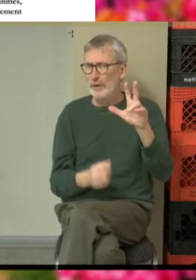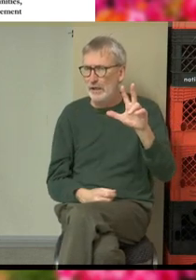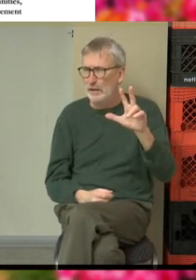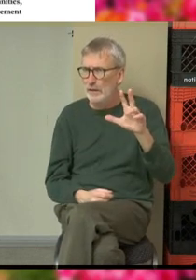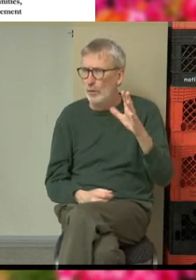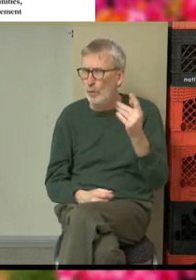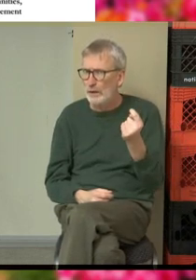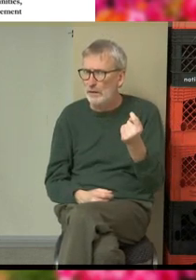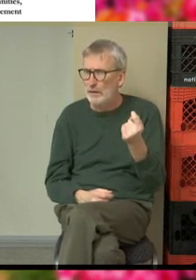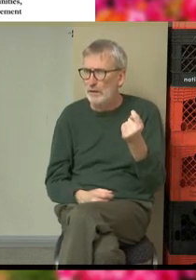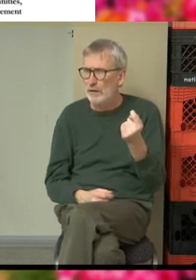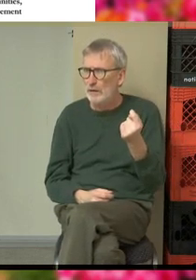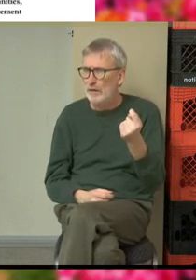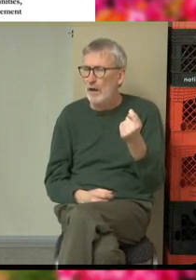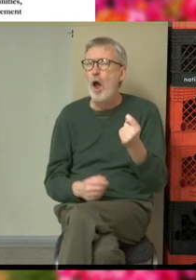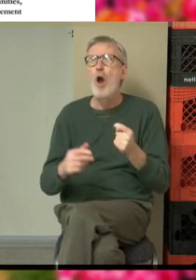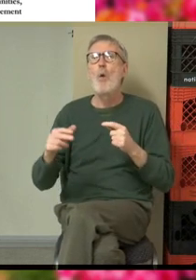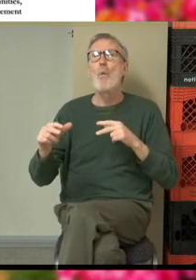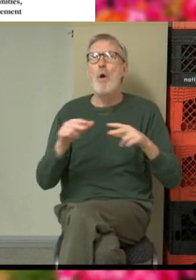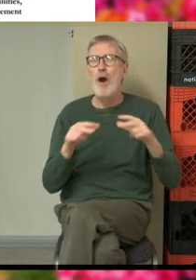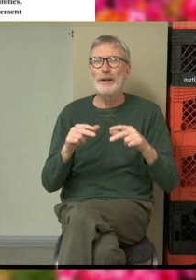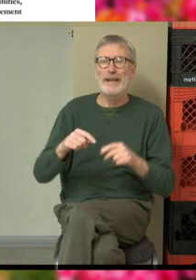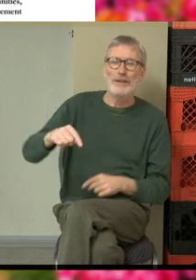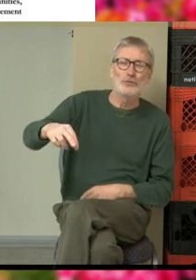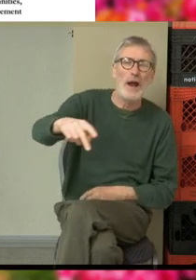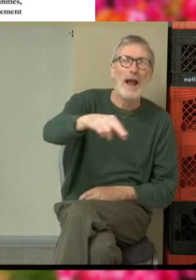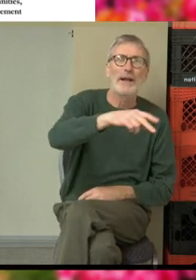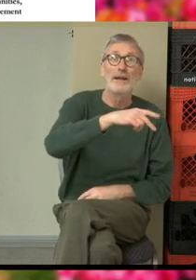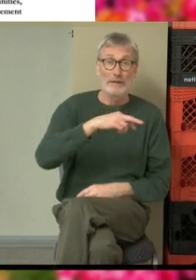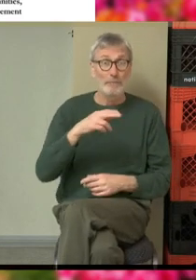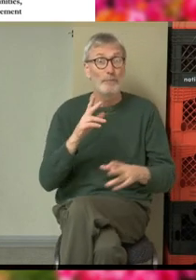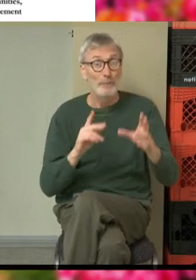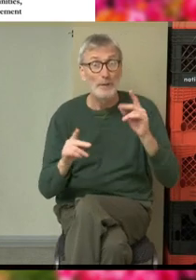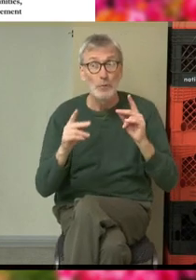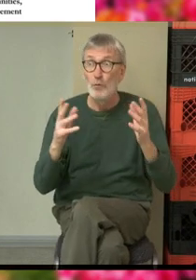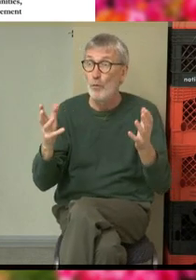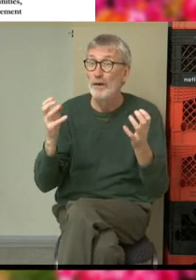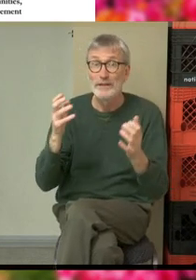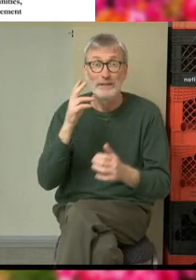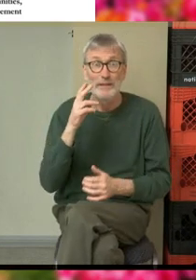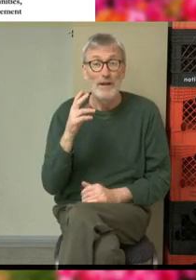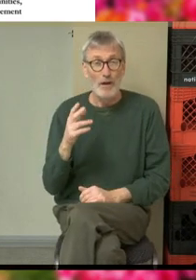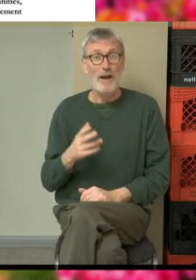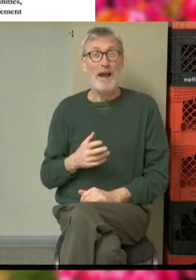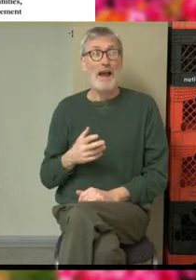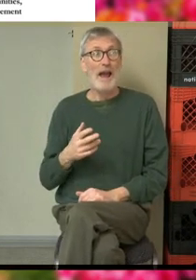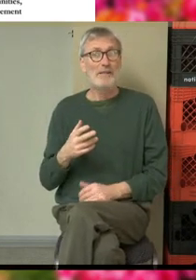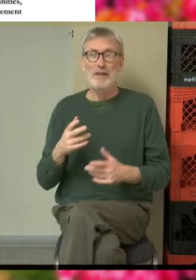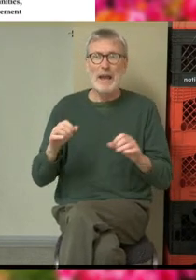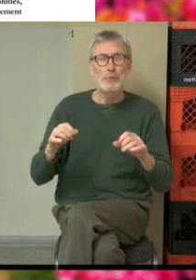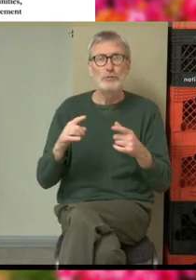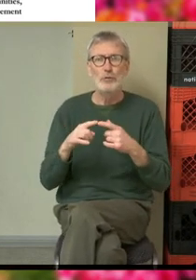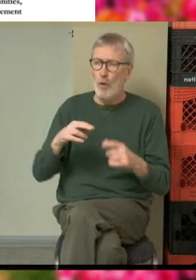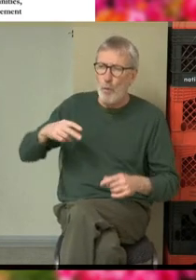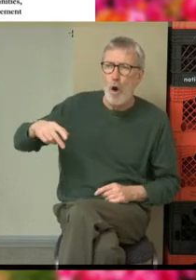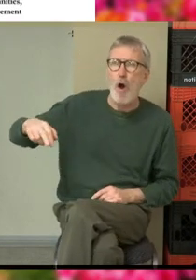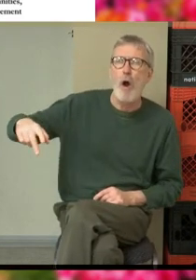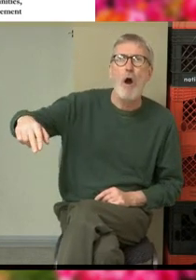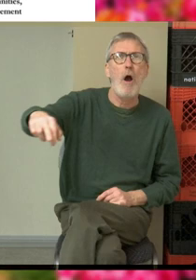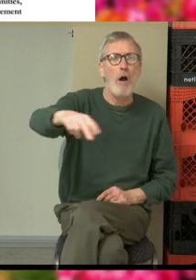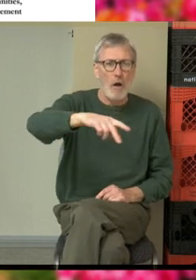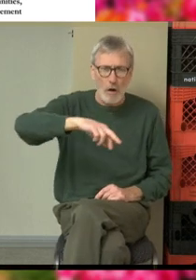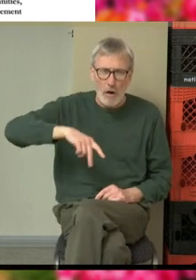is the inclusion of a walking track. So a lot of folks wanted to see or have the ability to walk around the entire